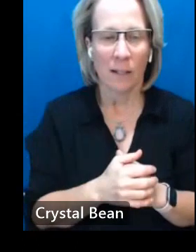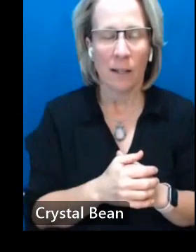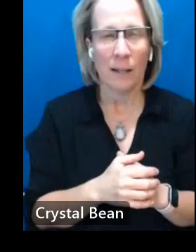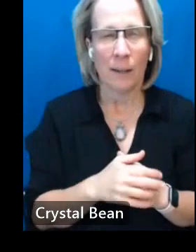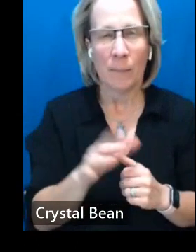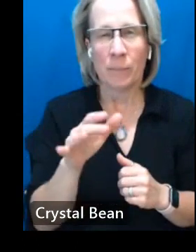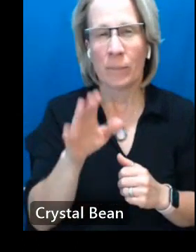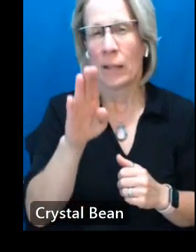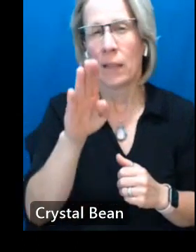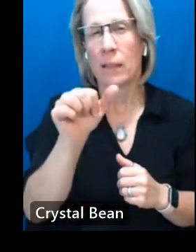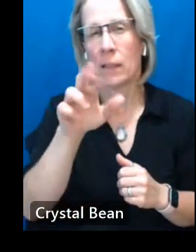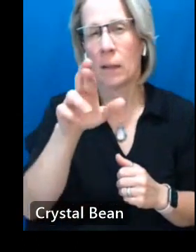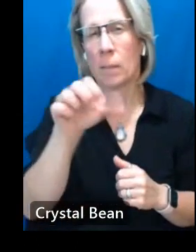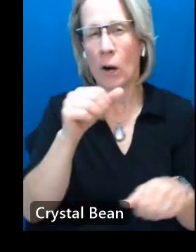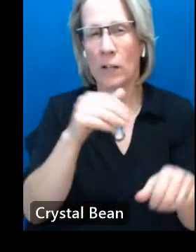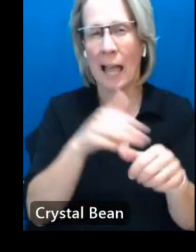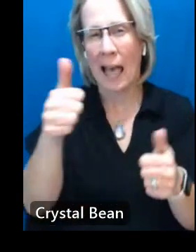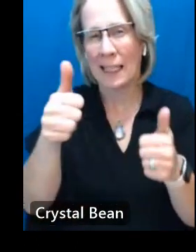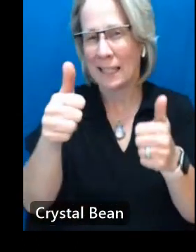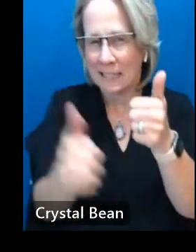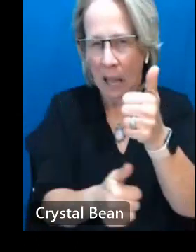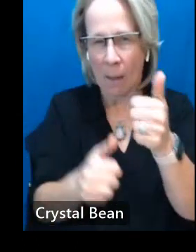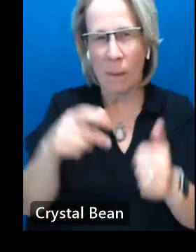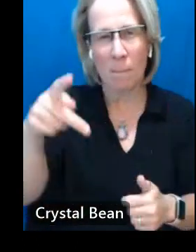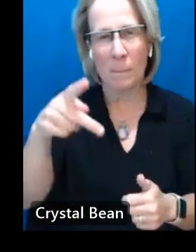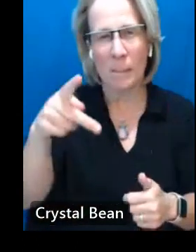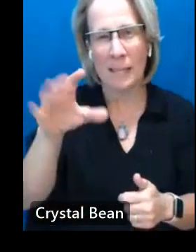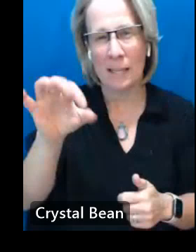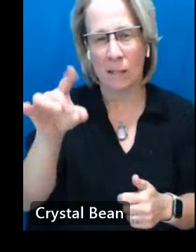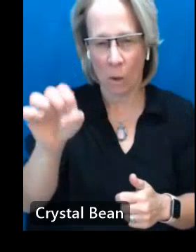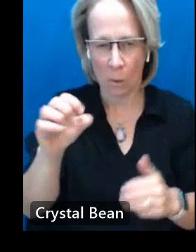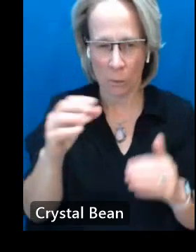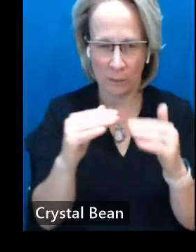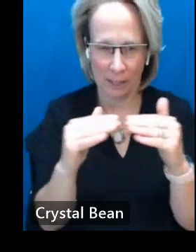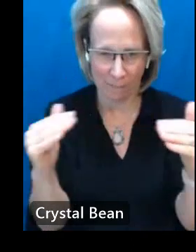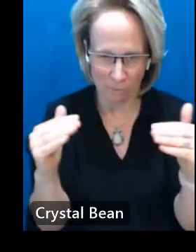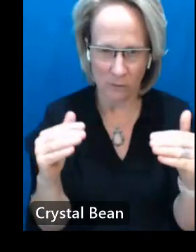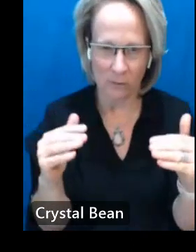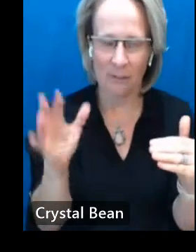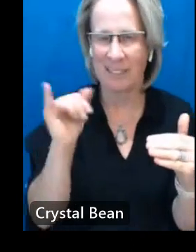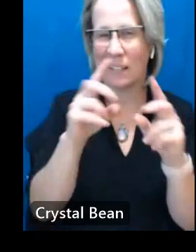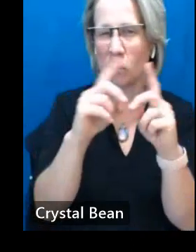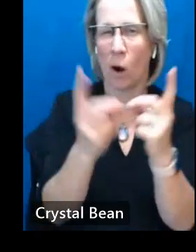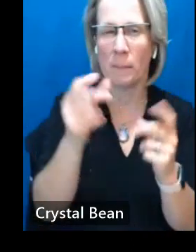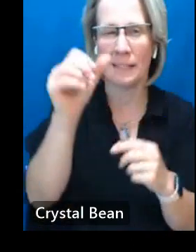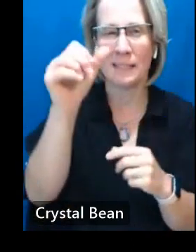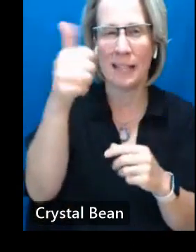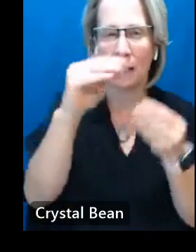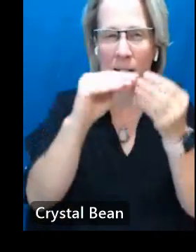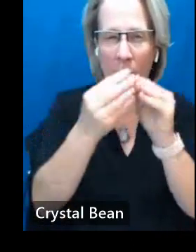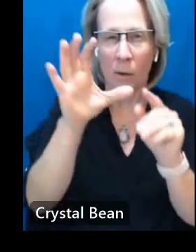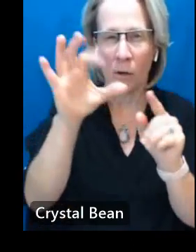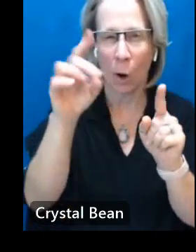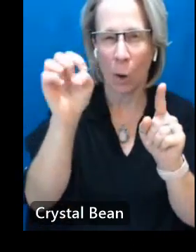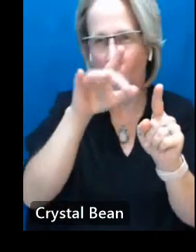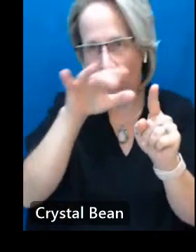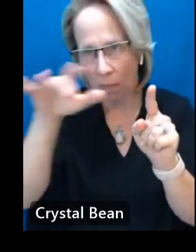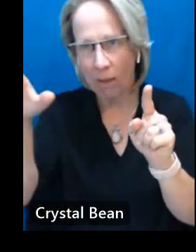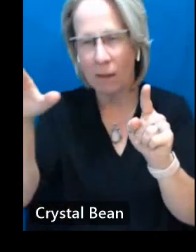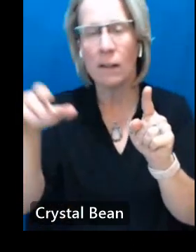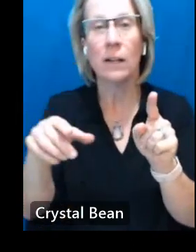at the sub P code level, at that department 10-digit code level that you have the authority to adjust